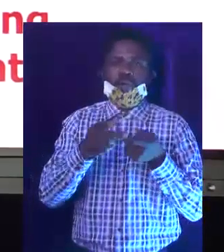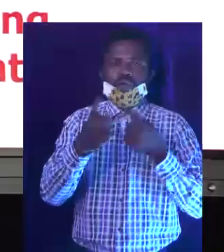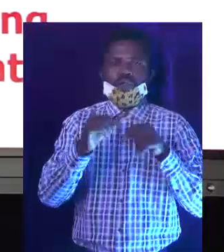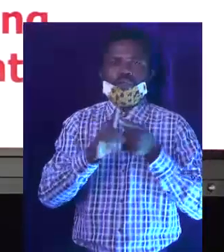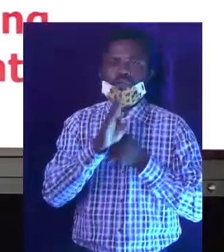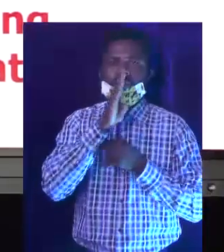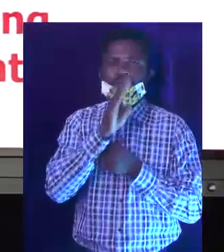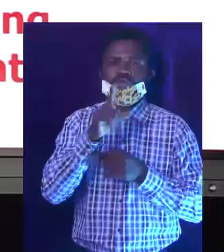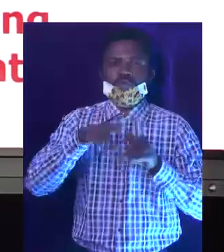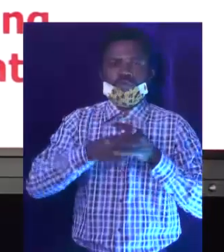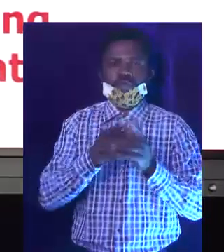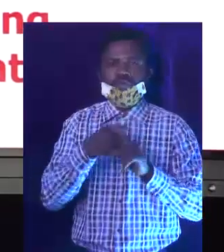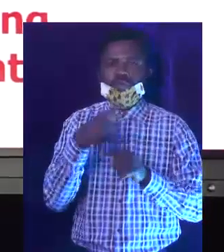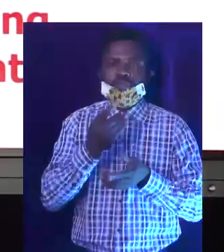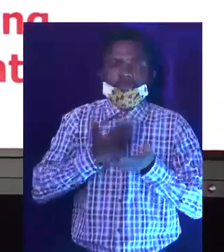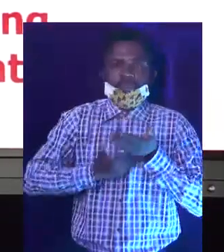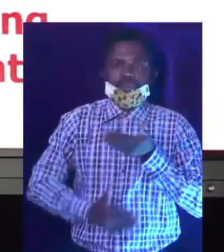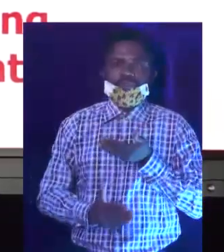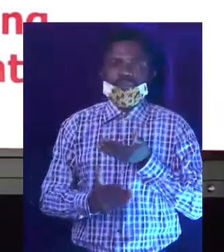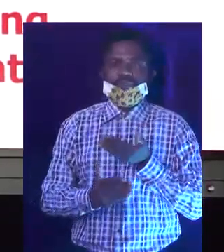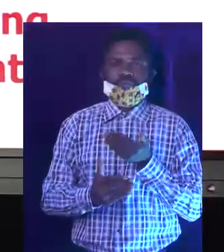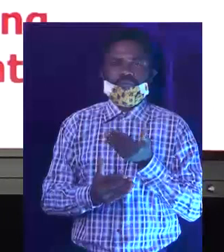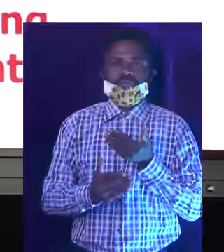to be. You start from the birth.